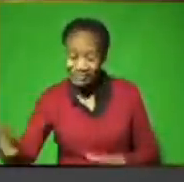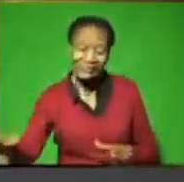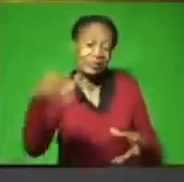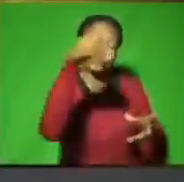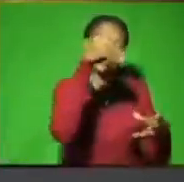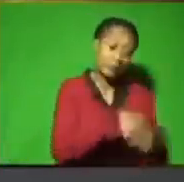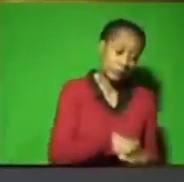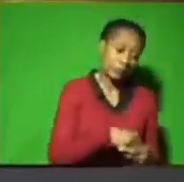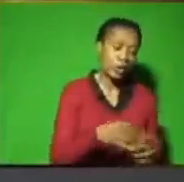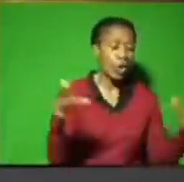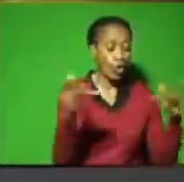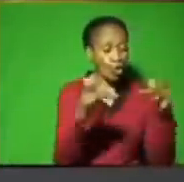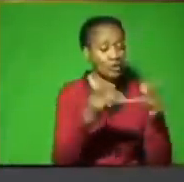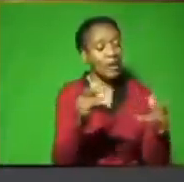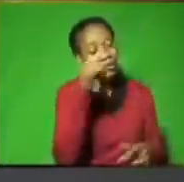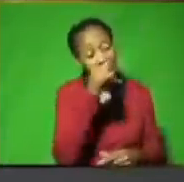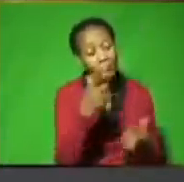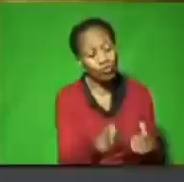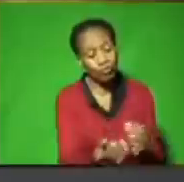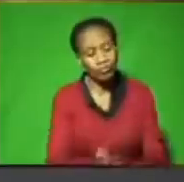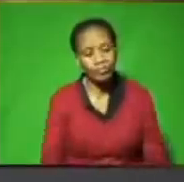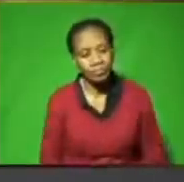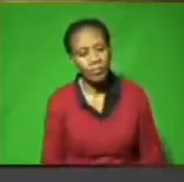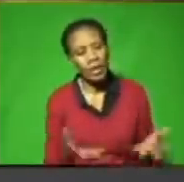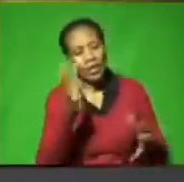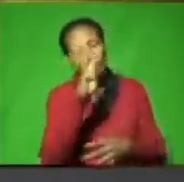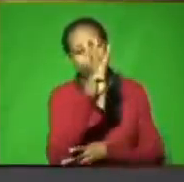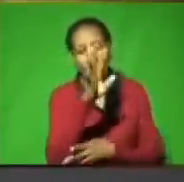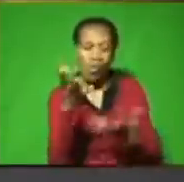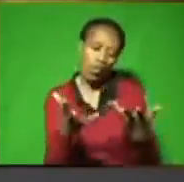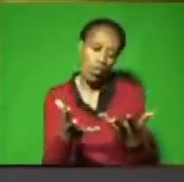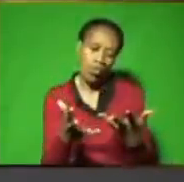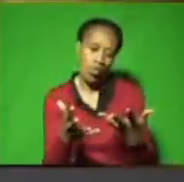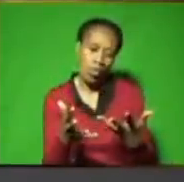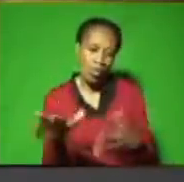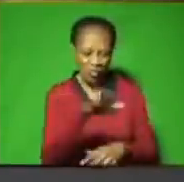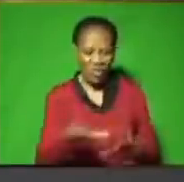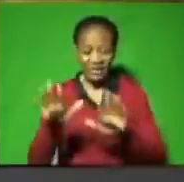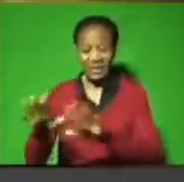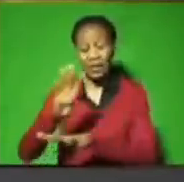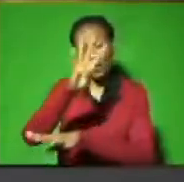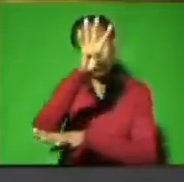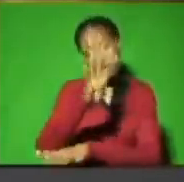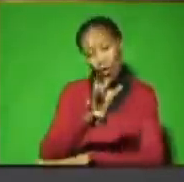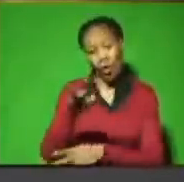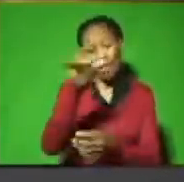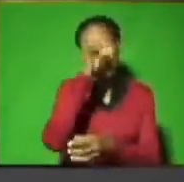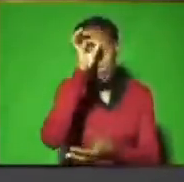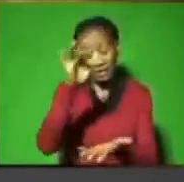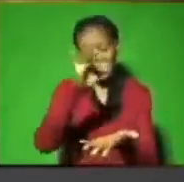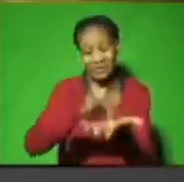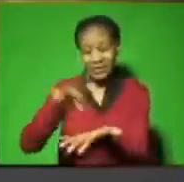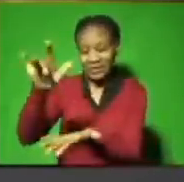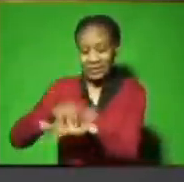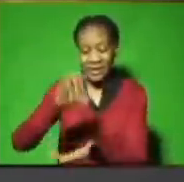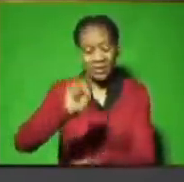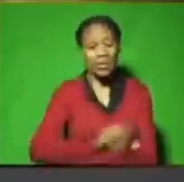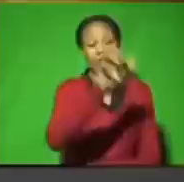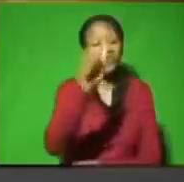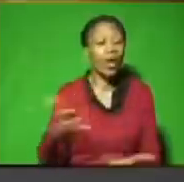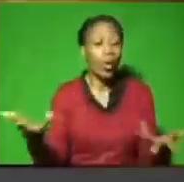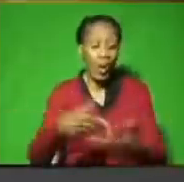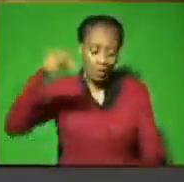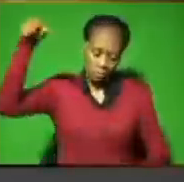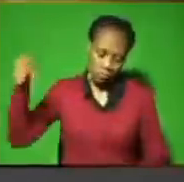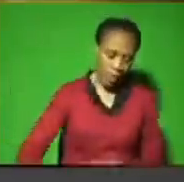in contact crimes. 4 out of 10 police stations in South Africa are found here,